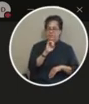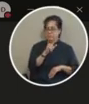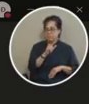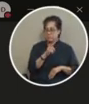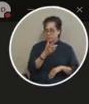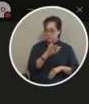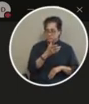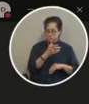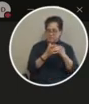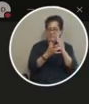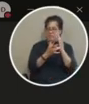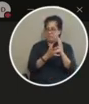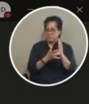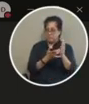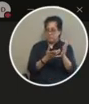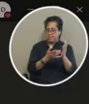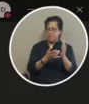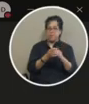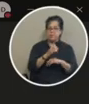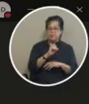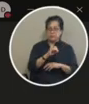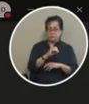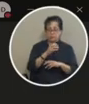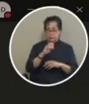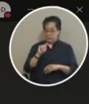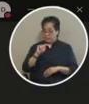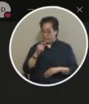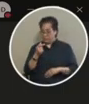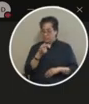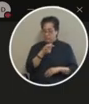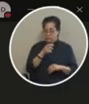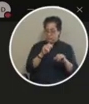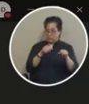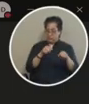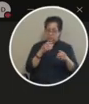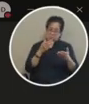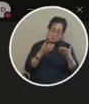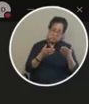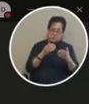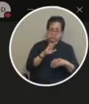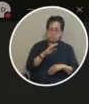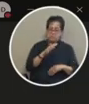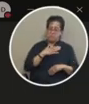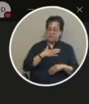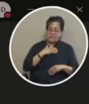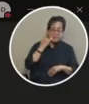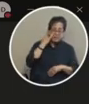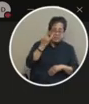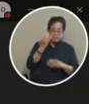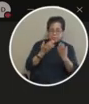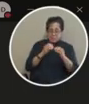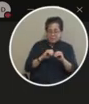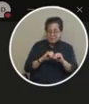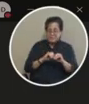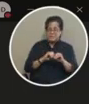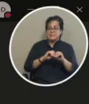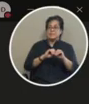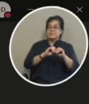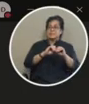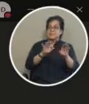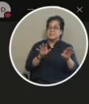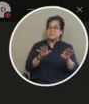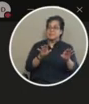I really do believe, Mr. Gonzalez, if you can entertain this idea, I'd really appreciate it. Sending out